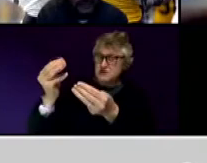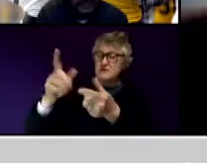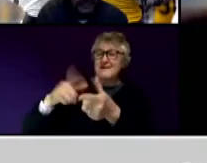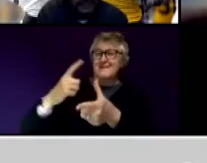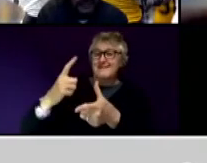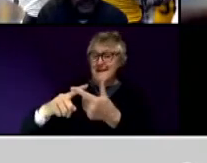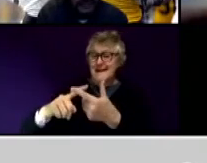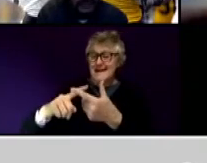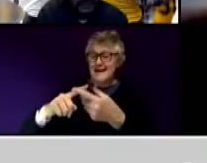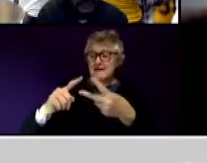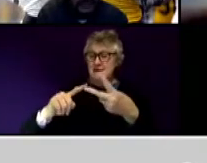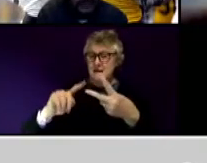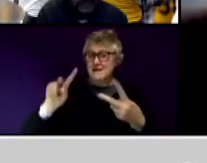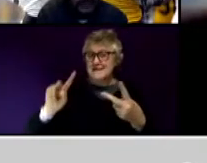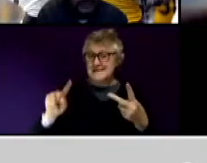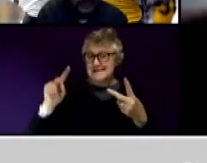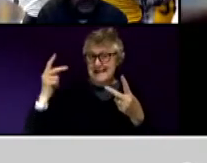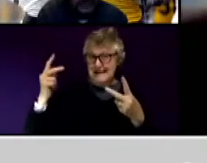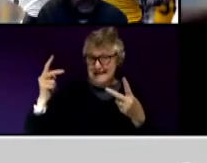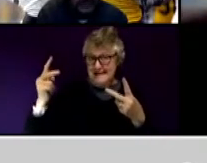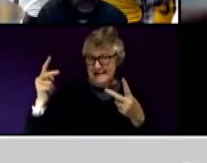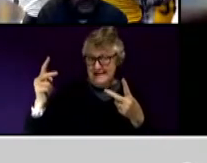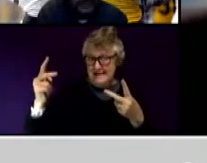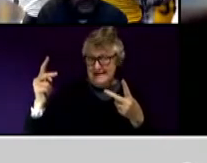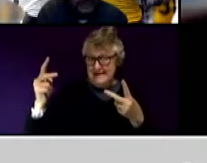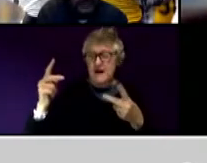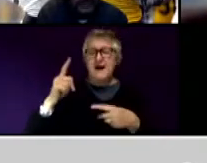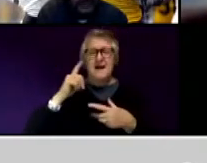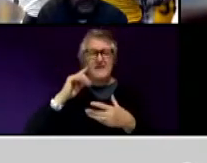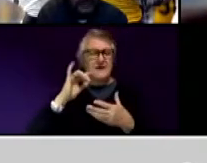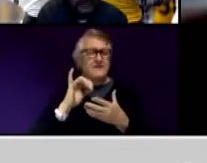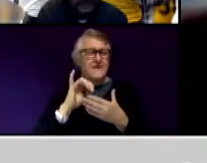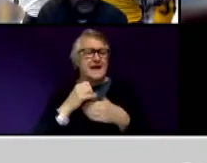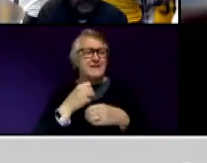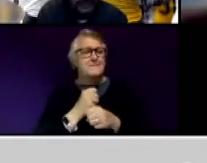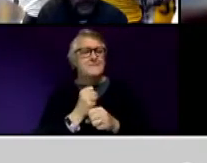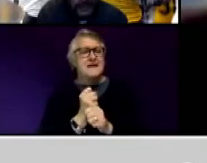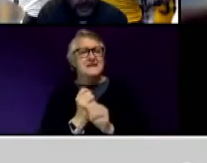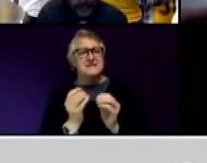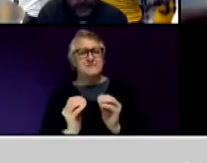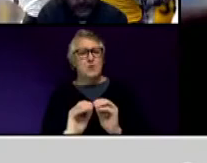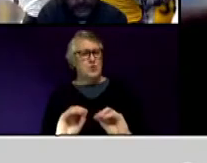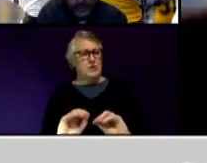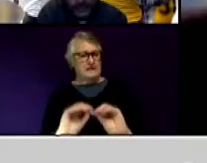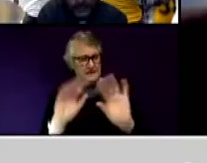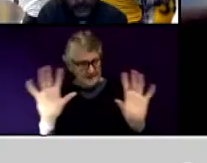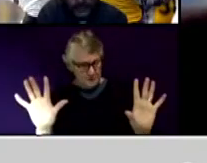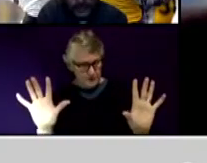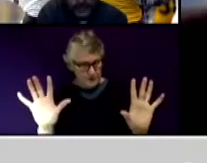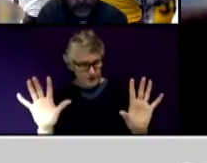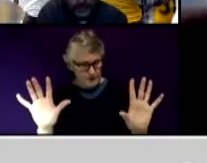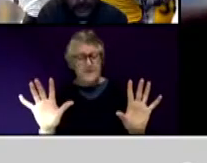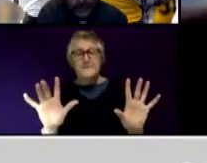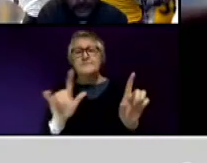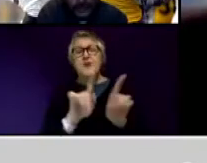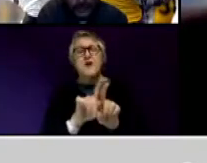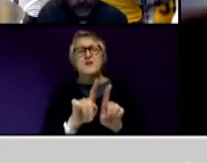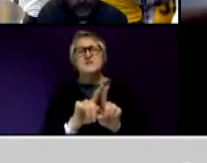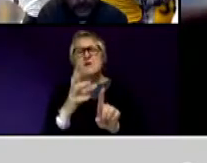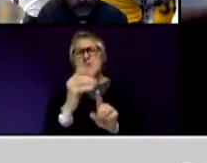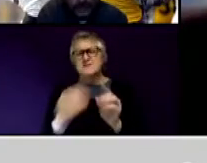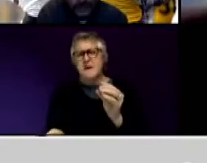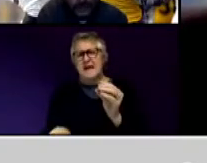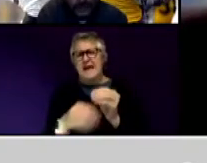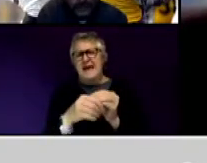to the statement. And I want to add also that extra weight to how